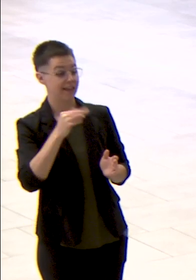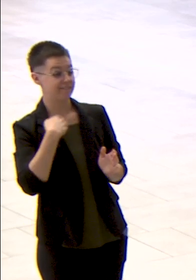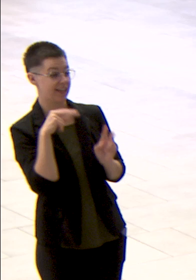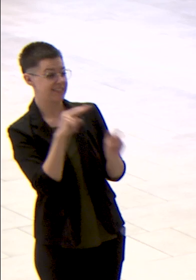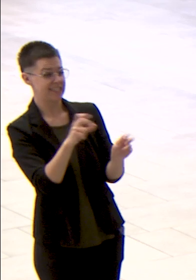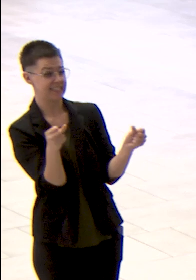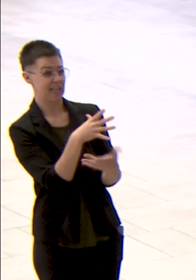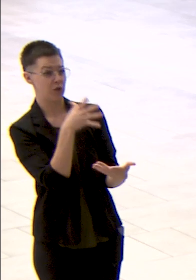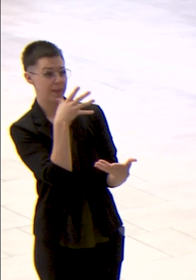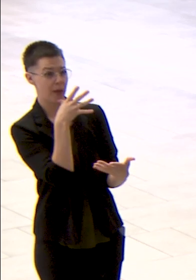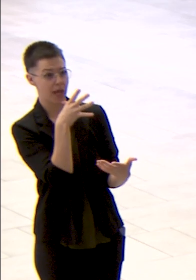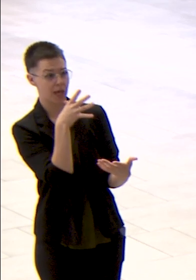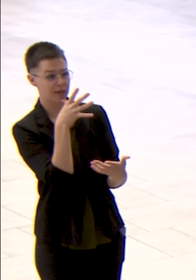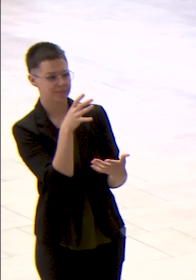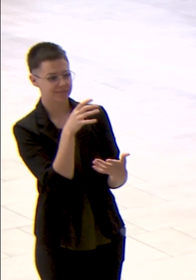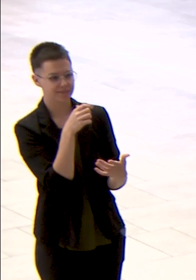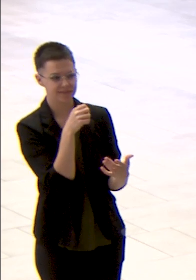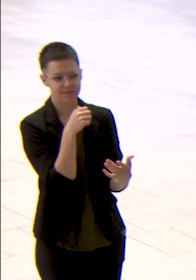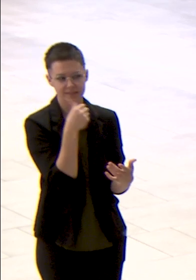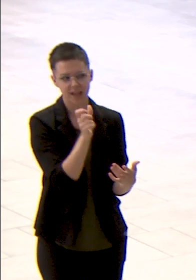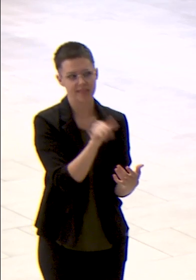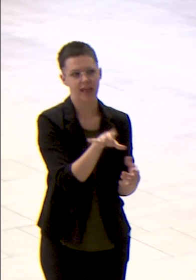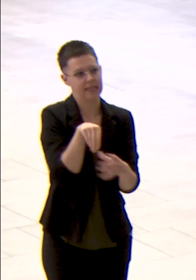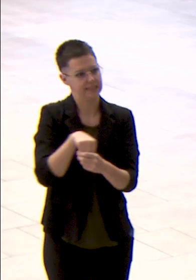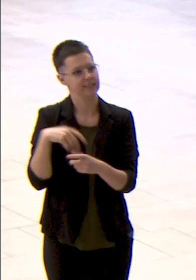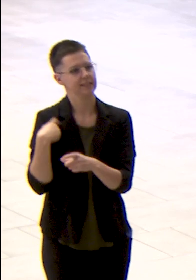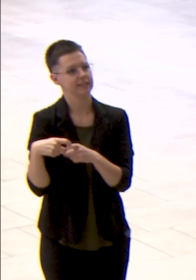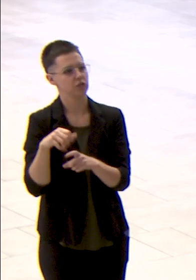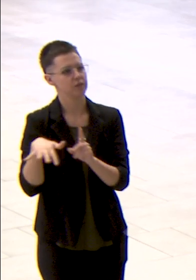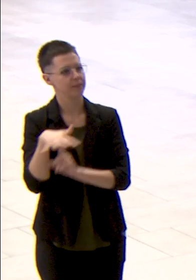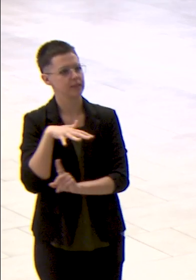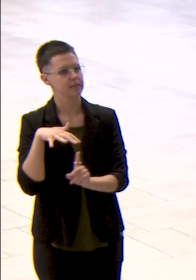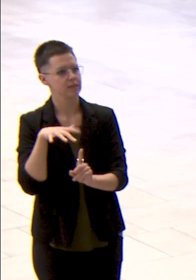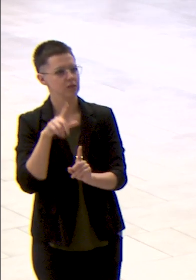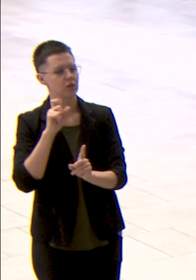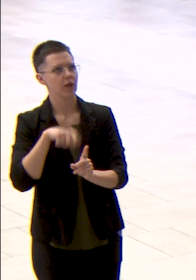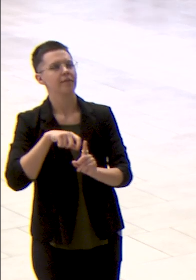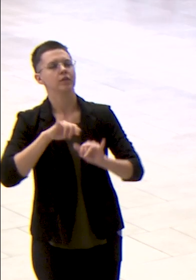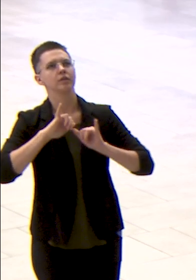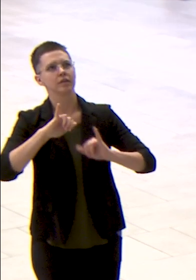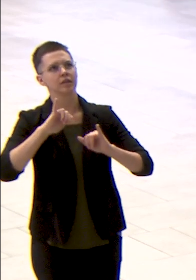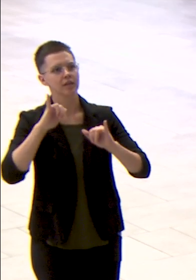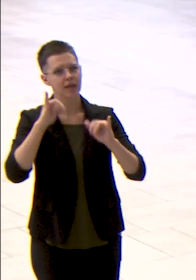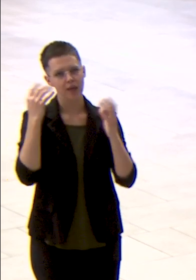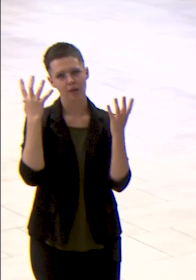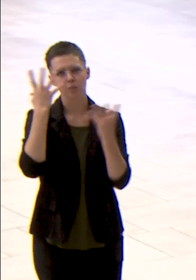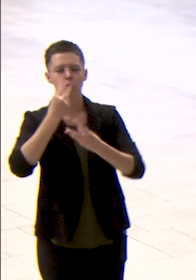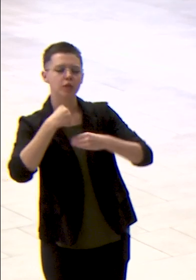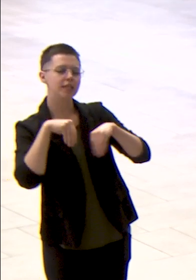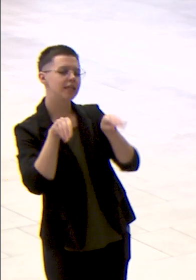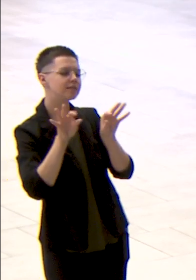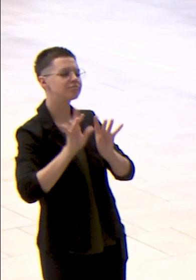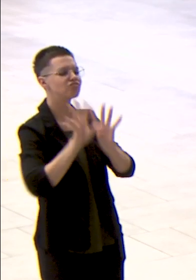there isn't something like that in the Latino space, right? So kind of like, let's put aside all, like, you know, the pretty butterflies